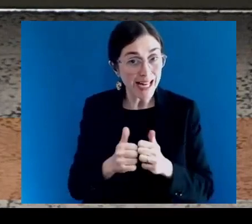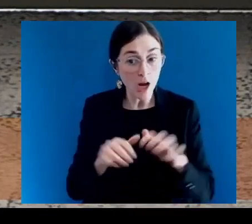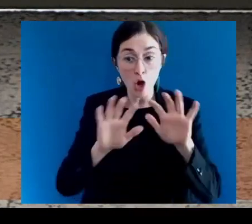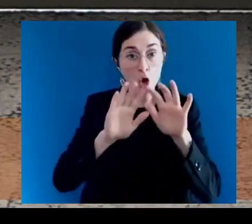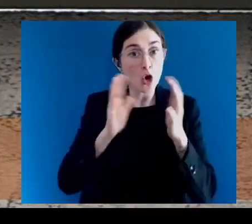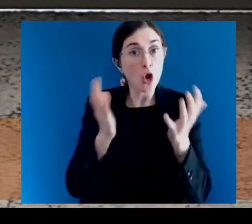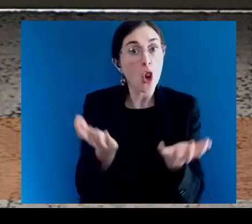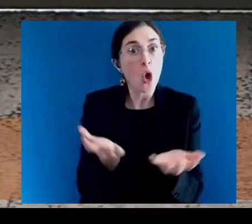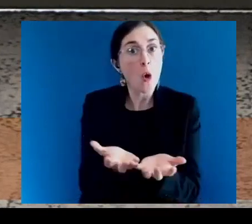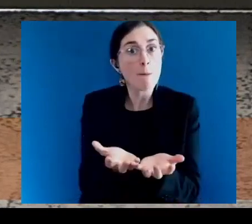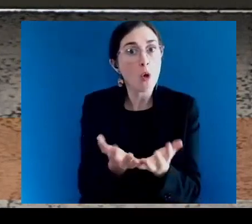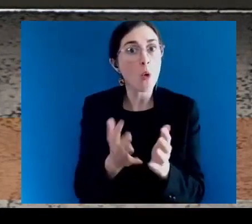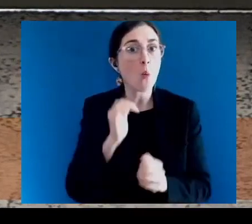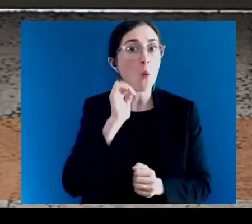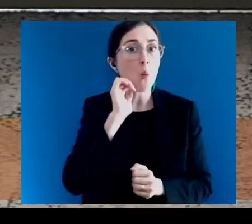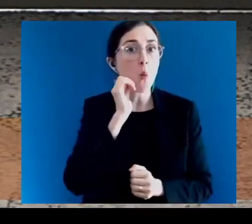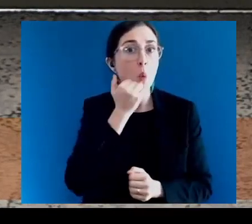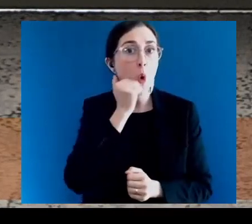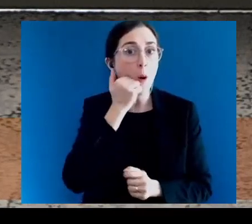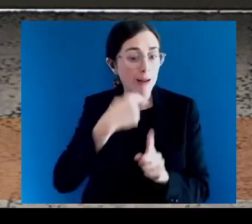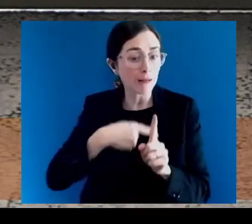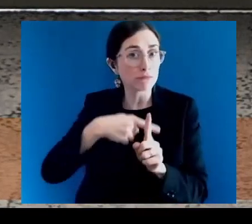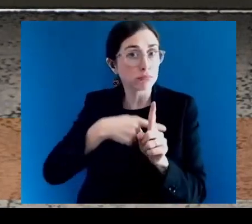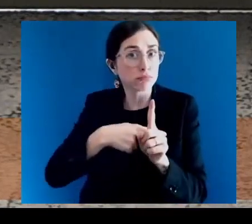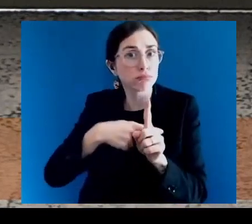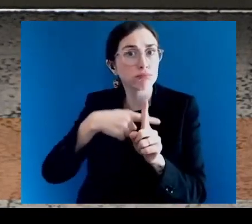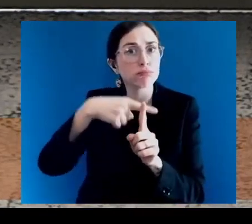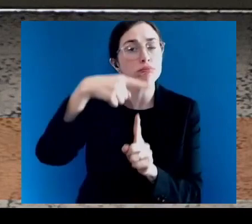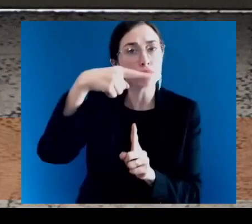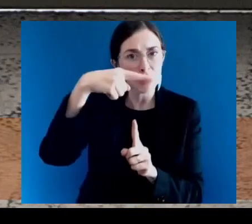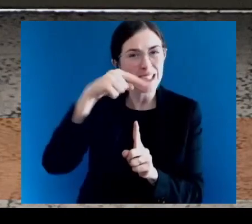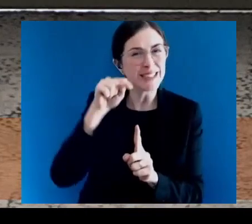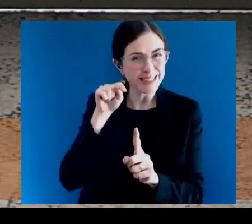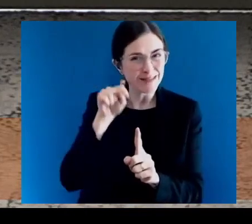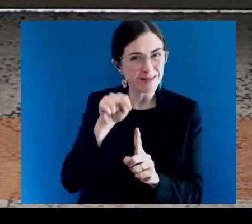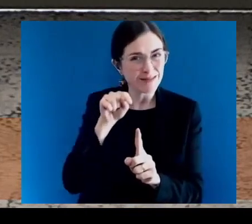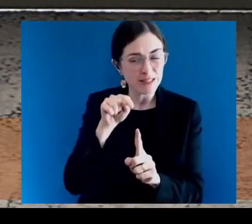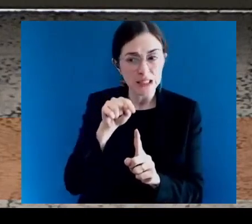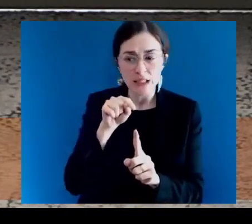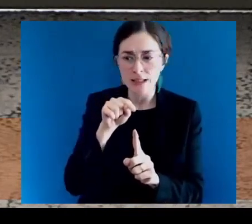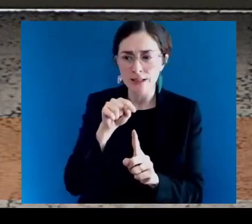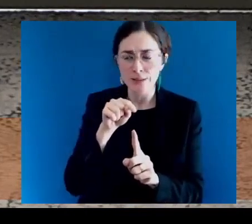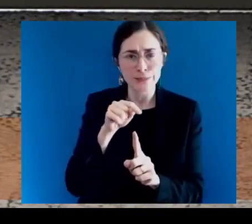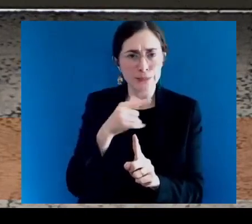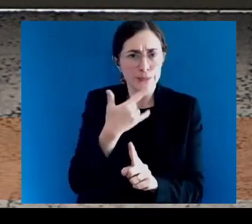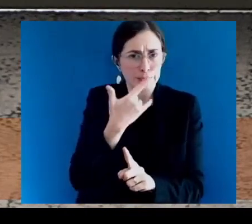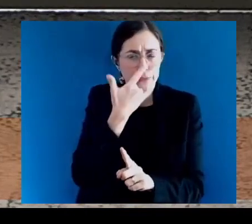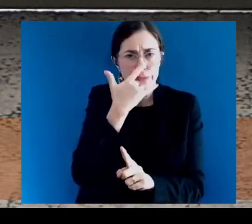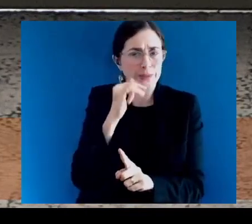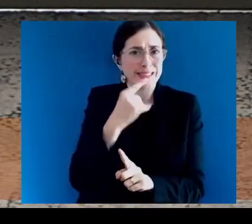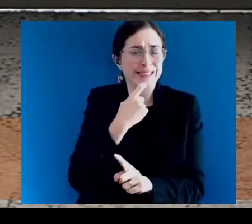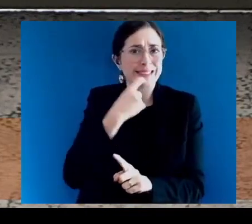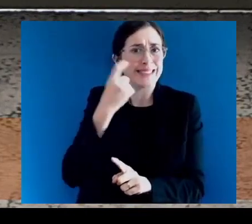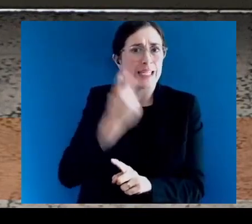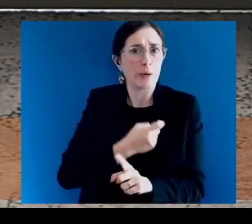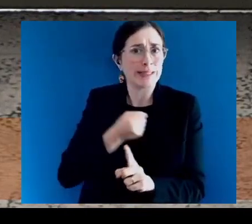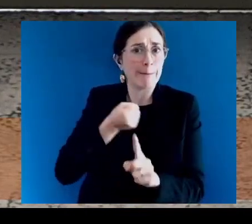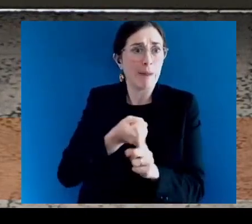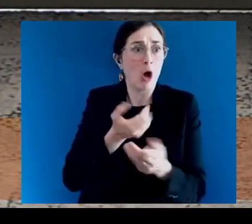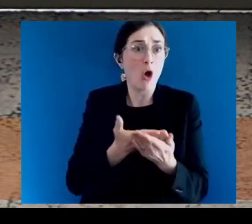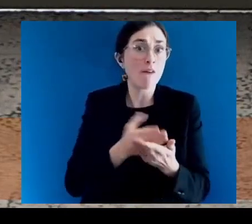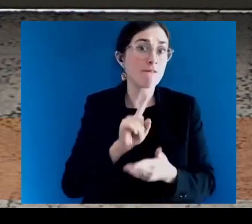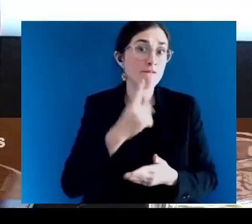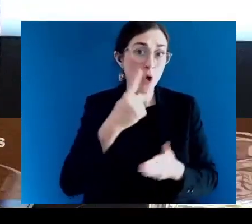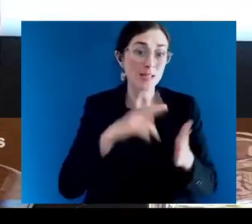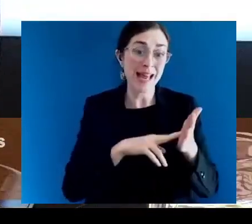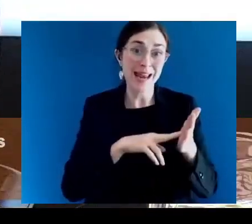warming and the impacts of global warming have a particularly severe impact on First Nations peoples across the country? More